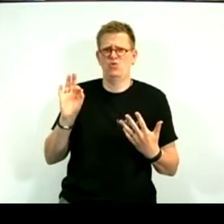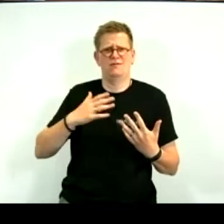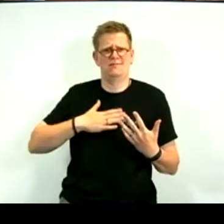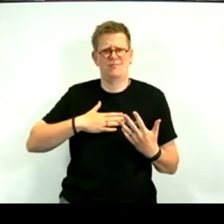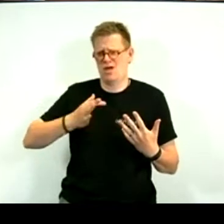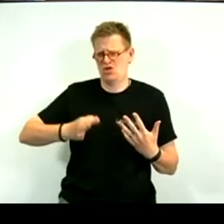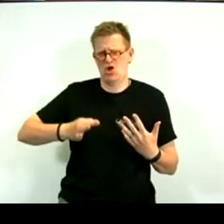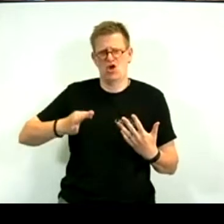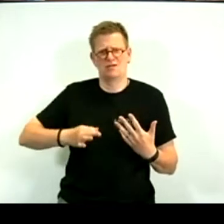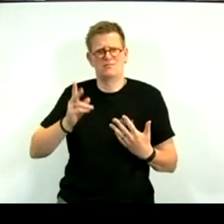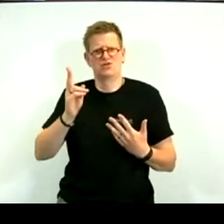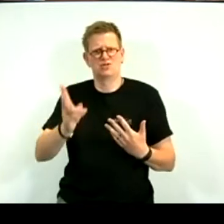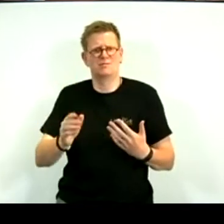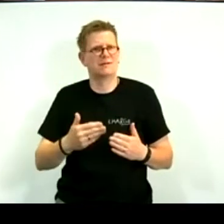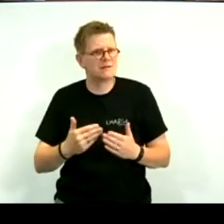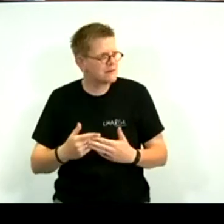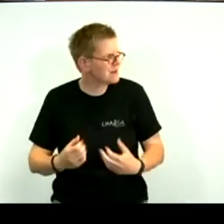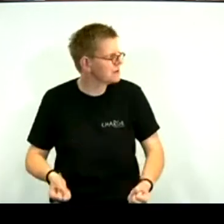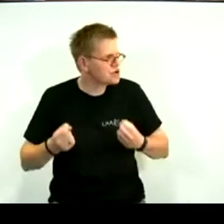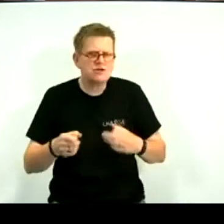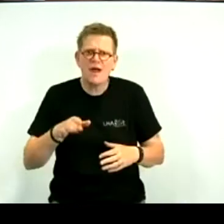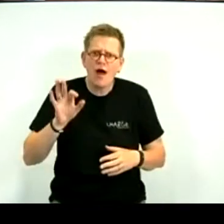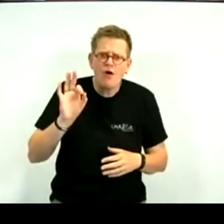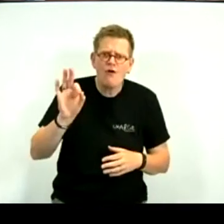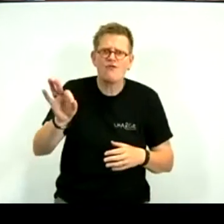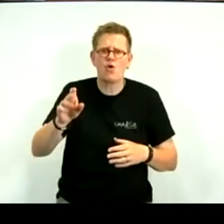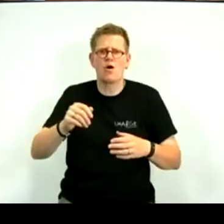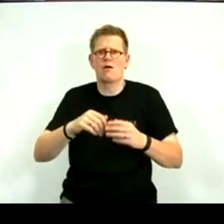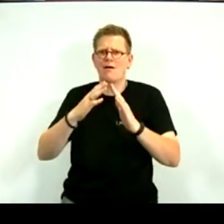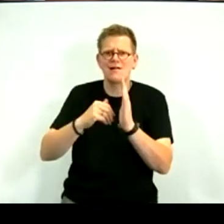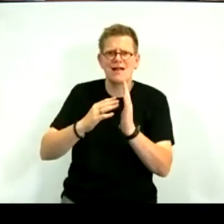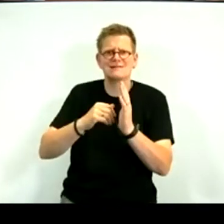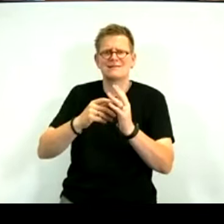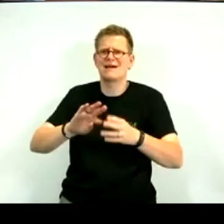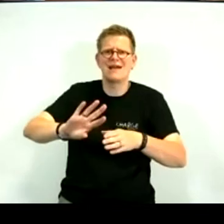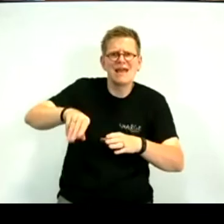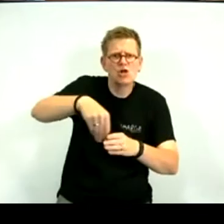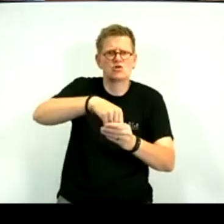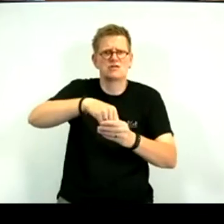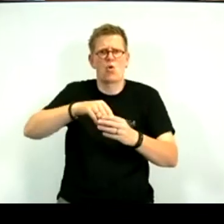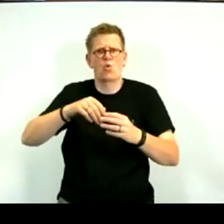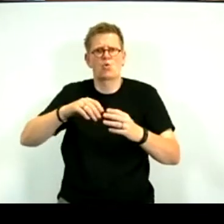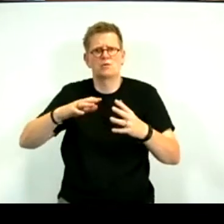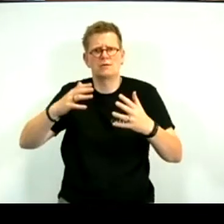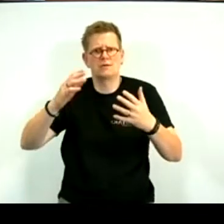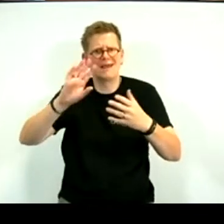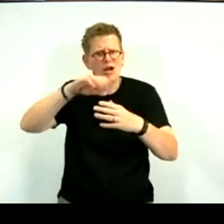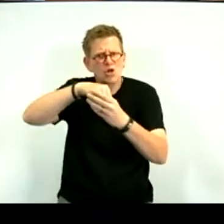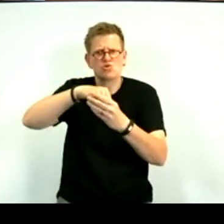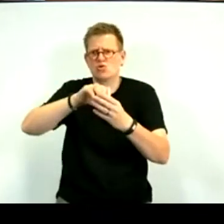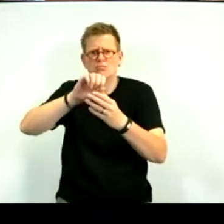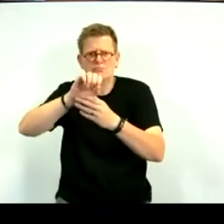keeping up with all the other children in terms of her development. And then someone in the United States wrote and said her son